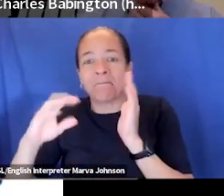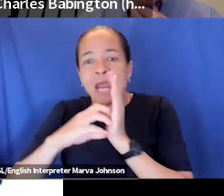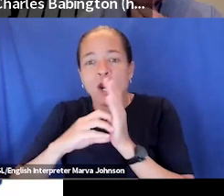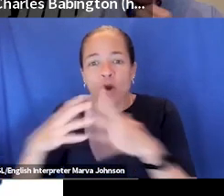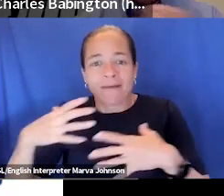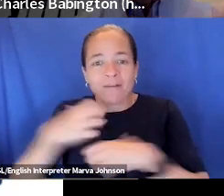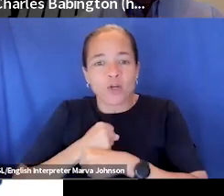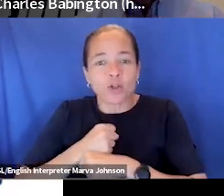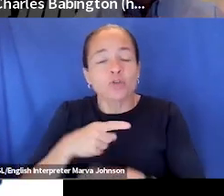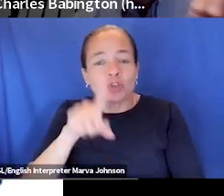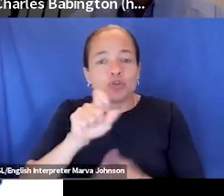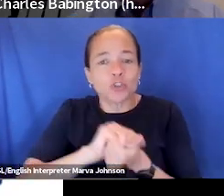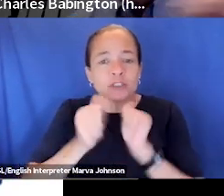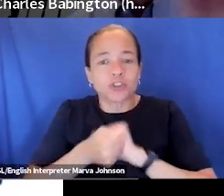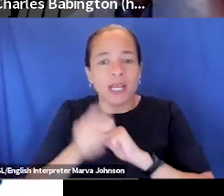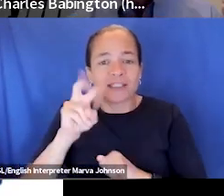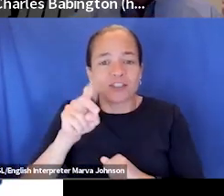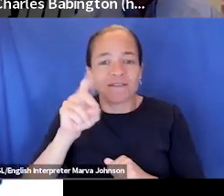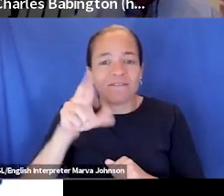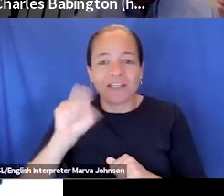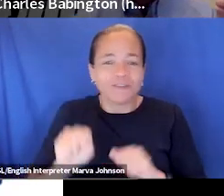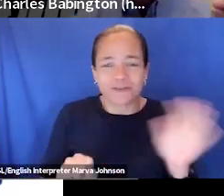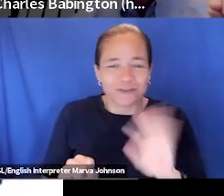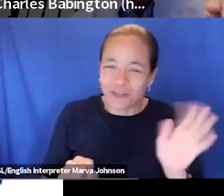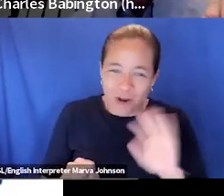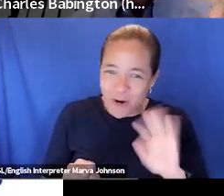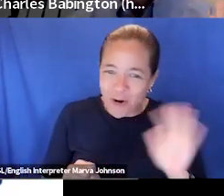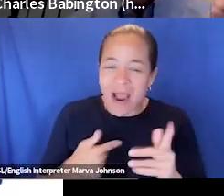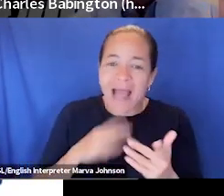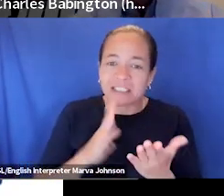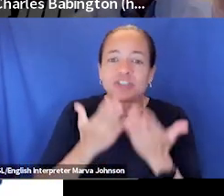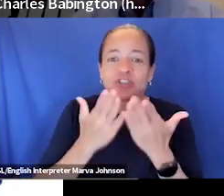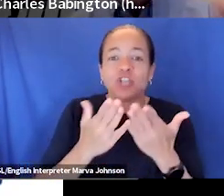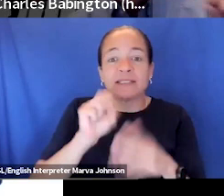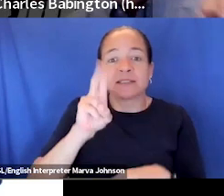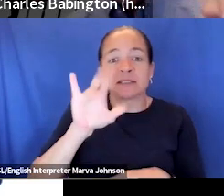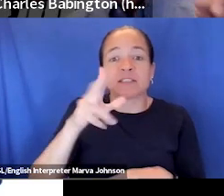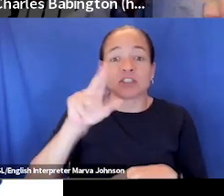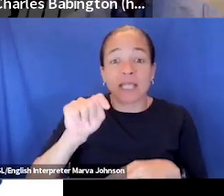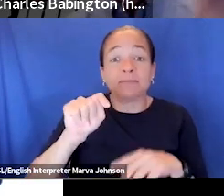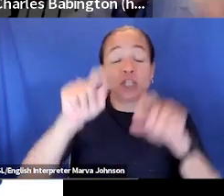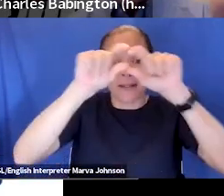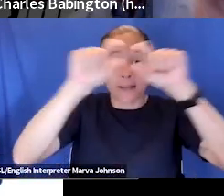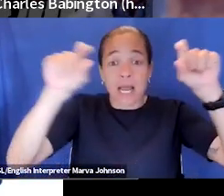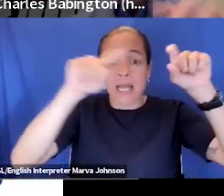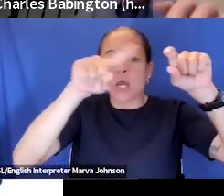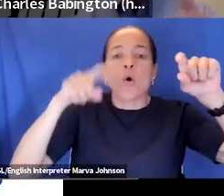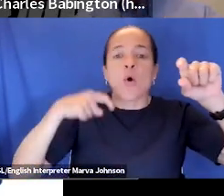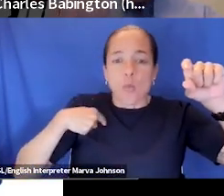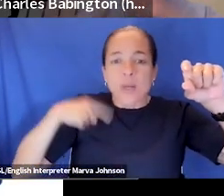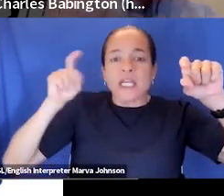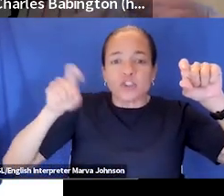I were you, I would say in the subject line of that memo to my boss, we should change IT vendors. Here's